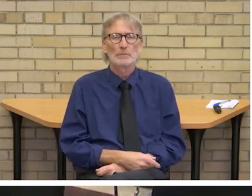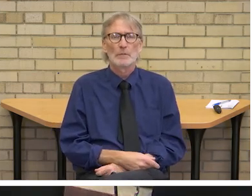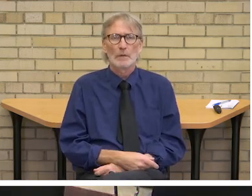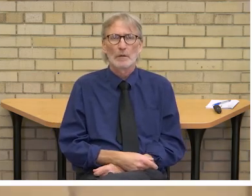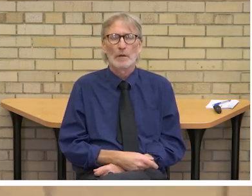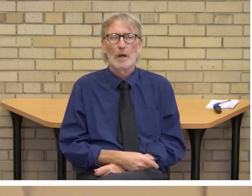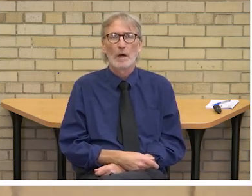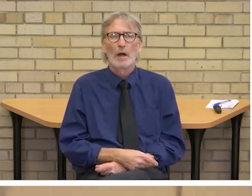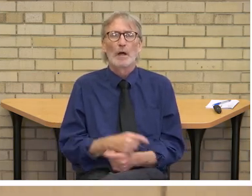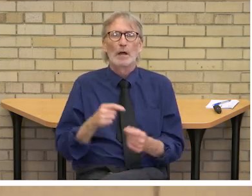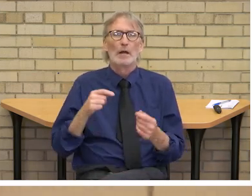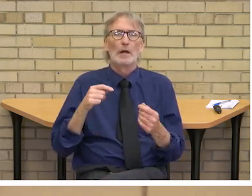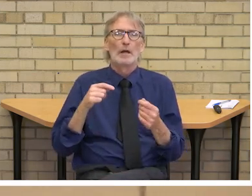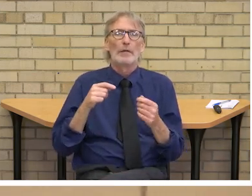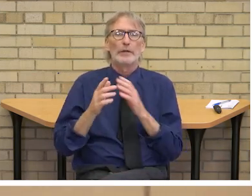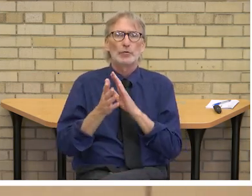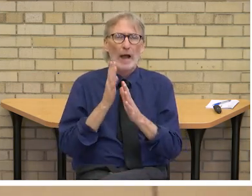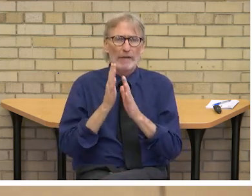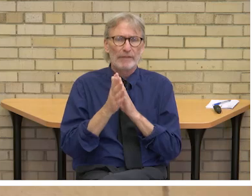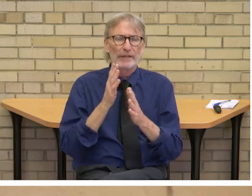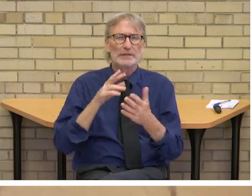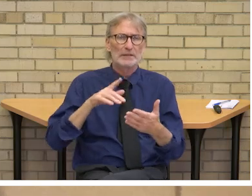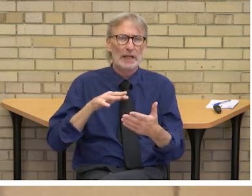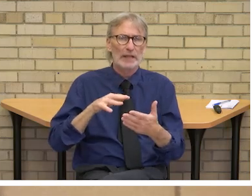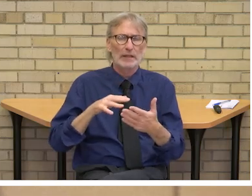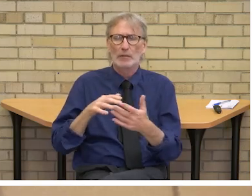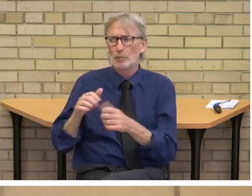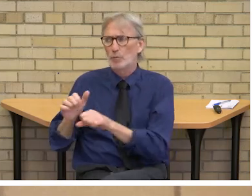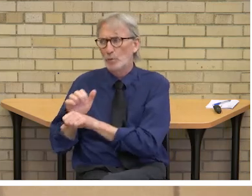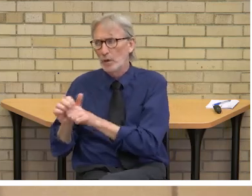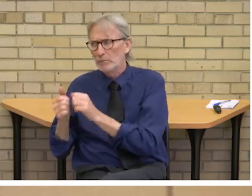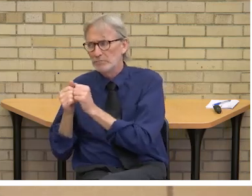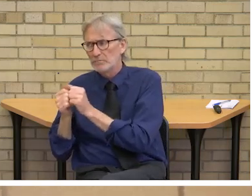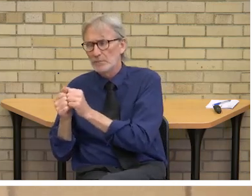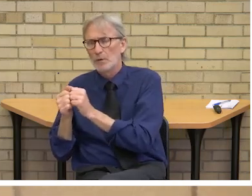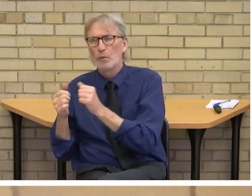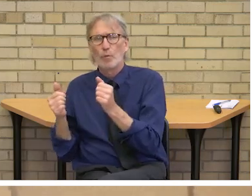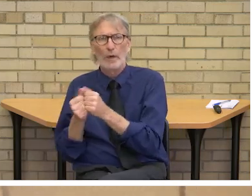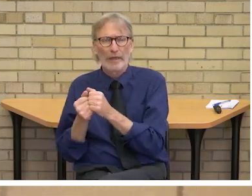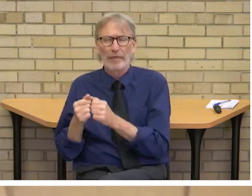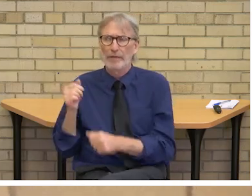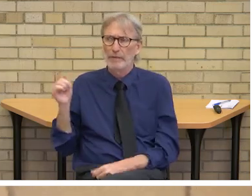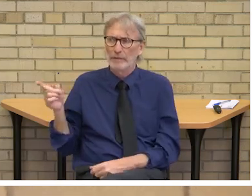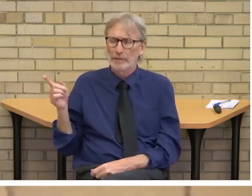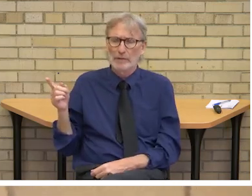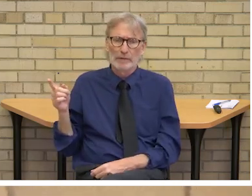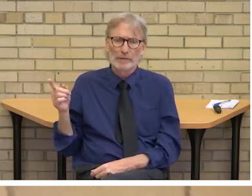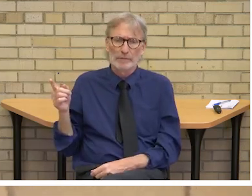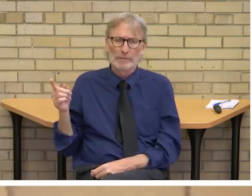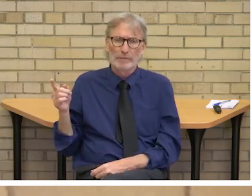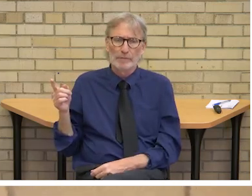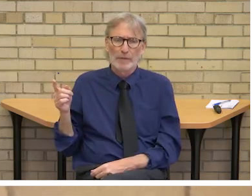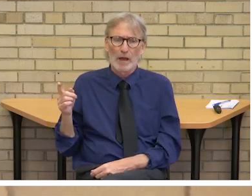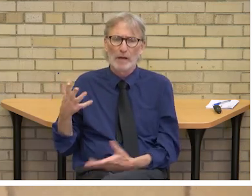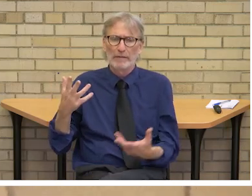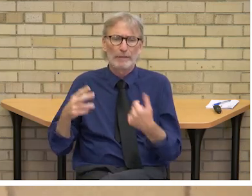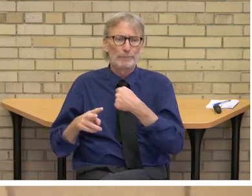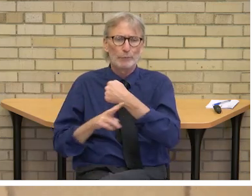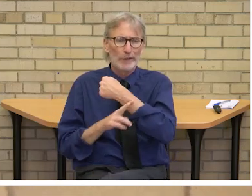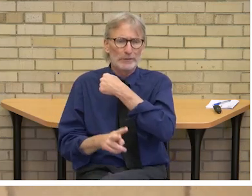The traffic study was done in conjunction with the larger bridge